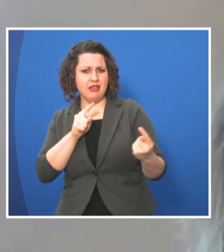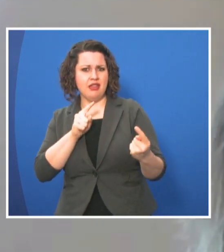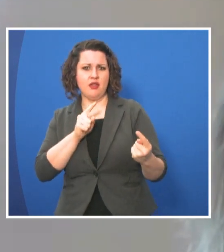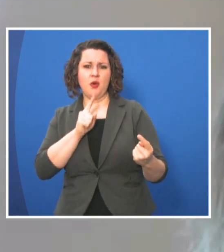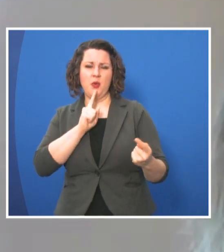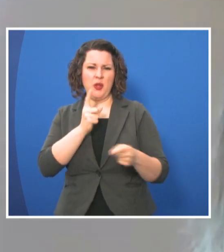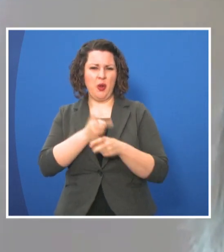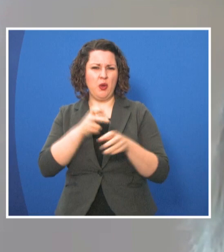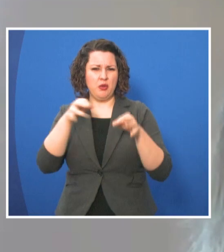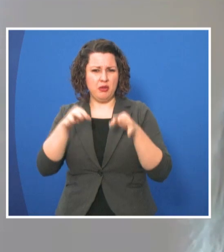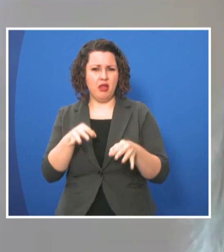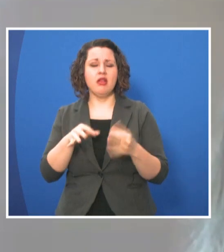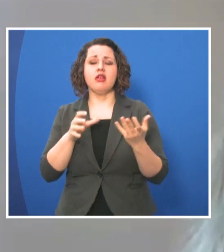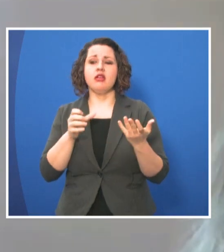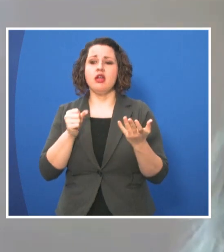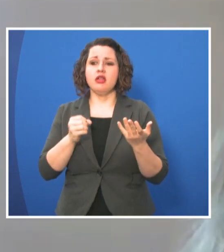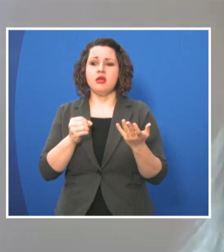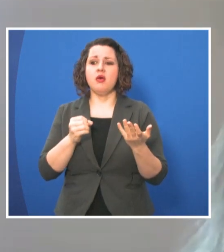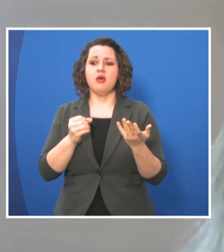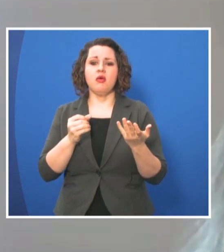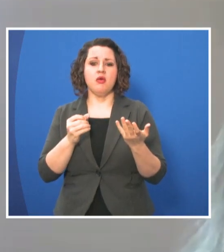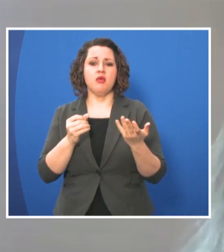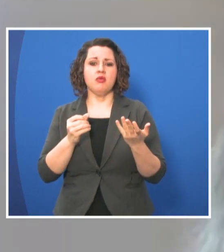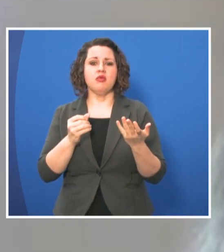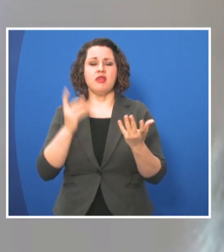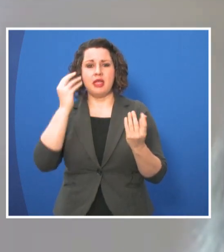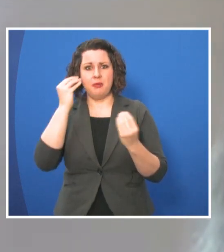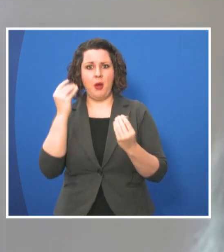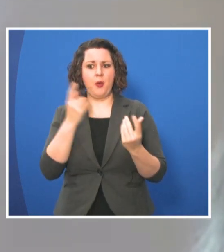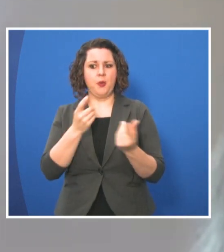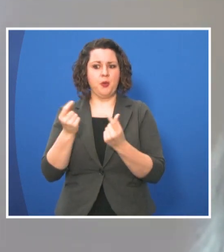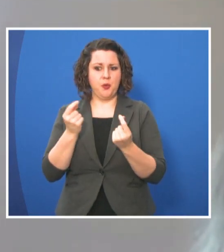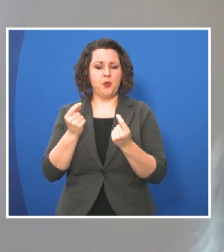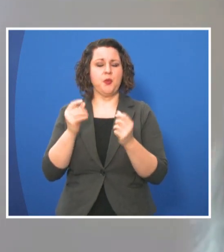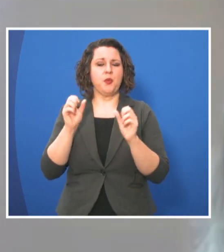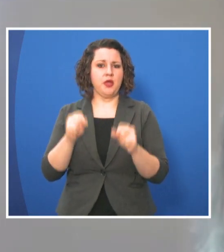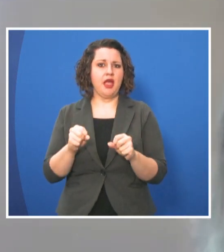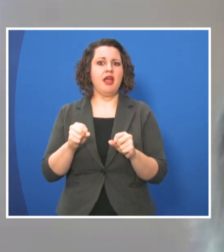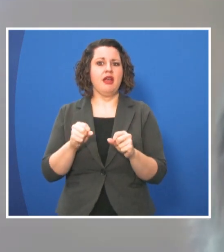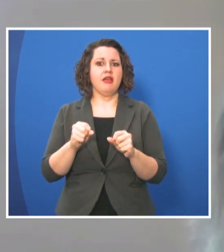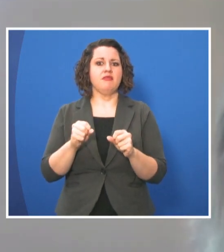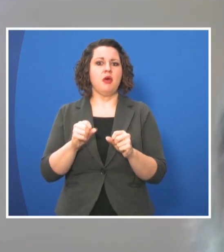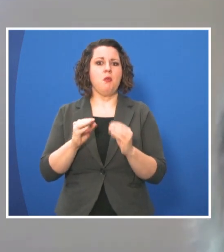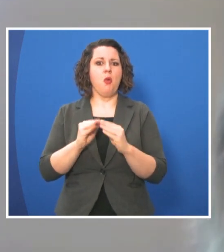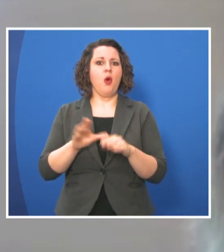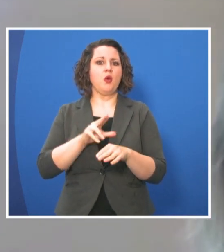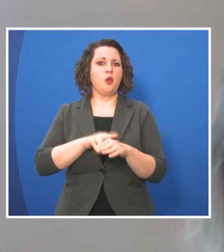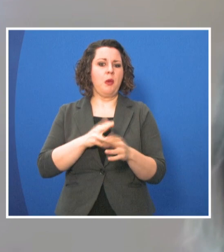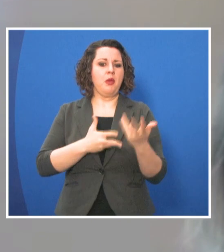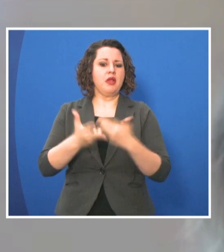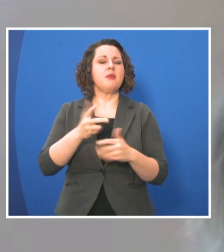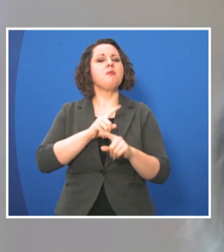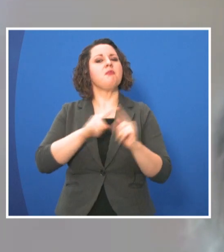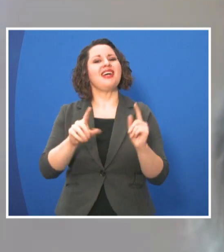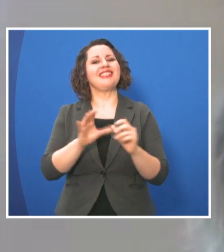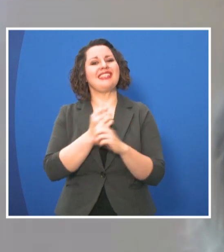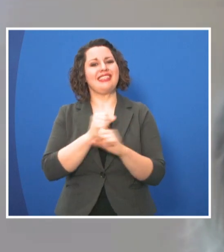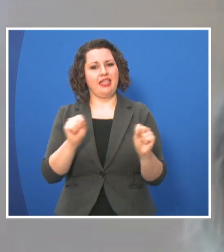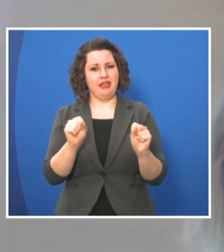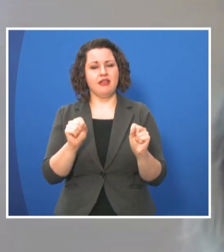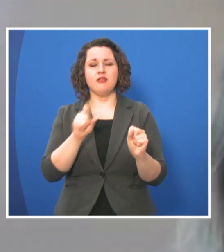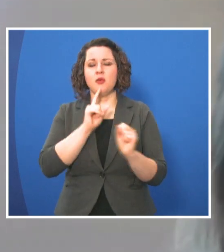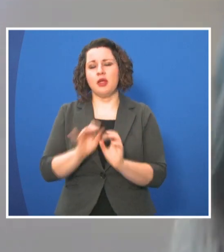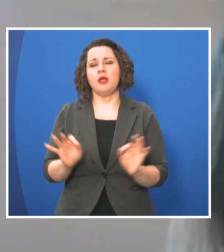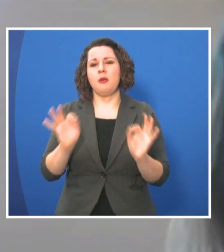thinking about what we practically do to help get back to some of those interactions in a safe way is going to be really